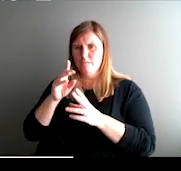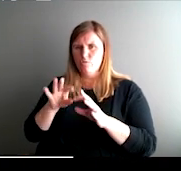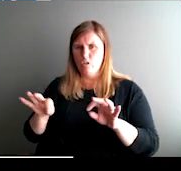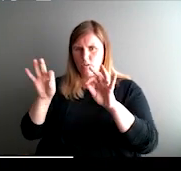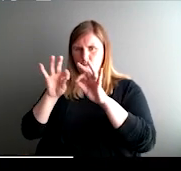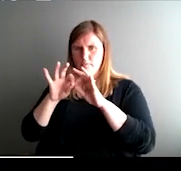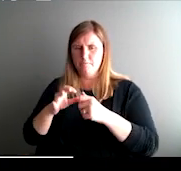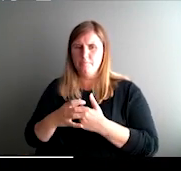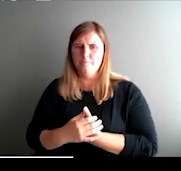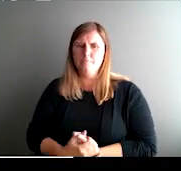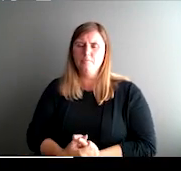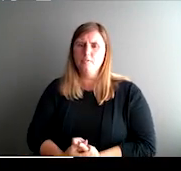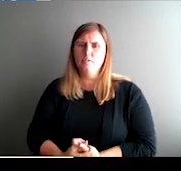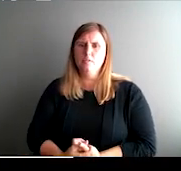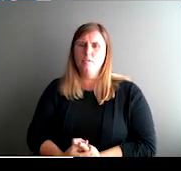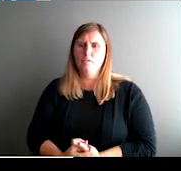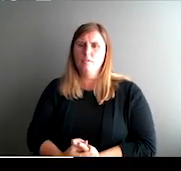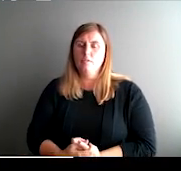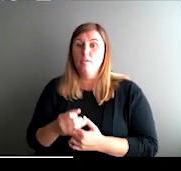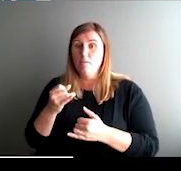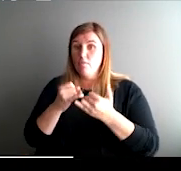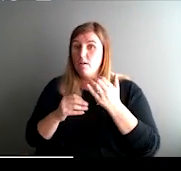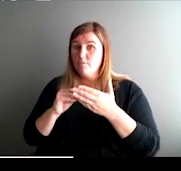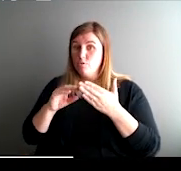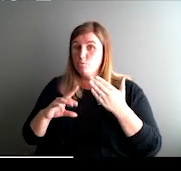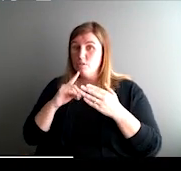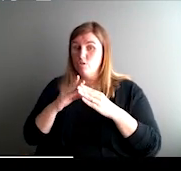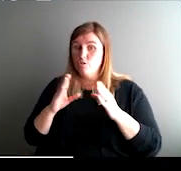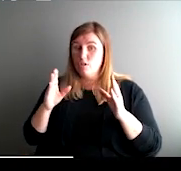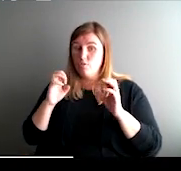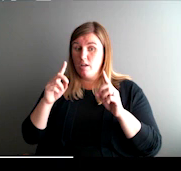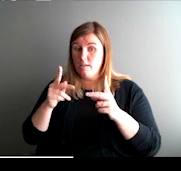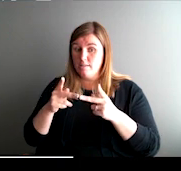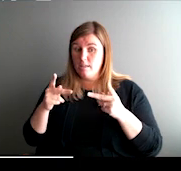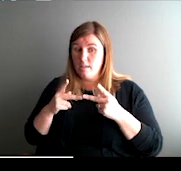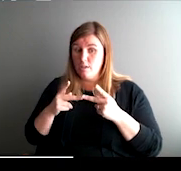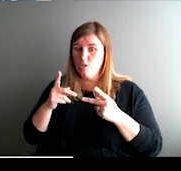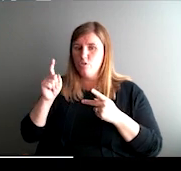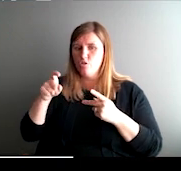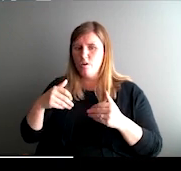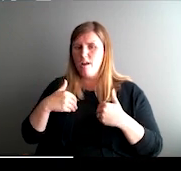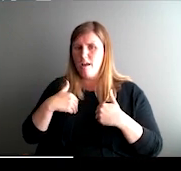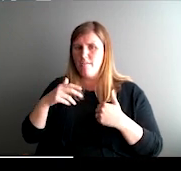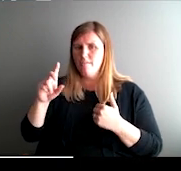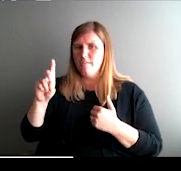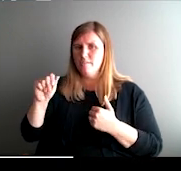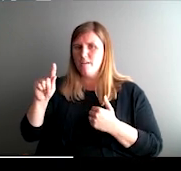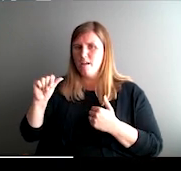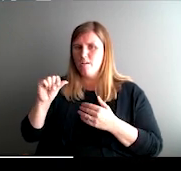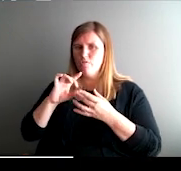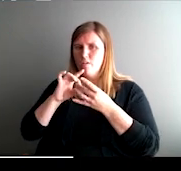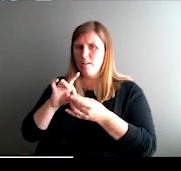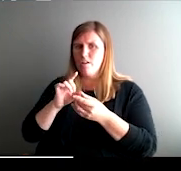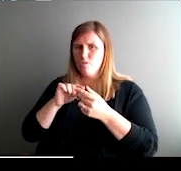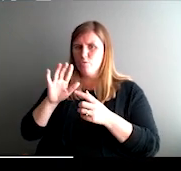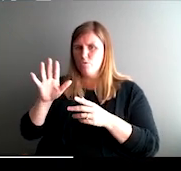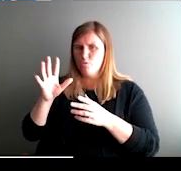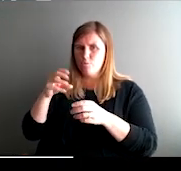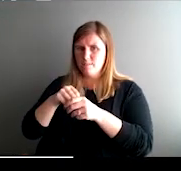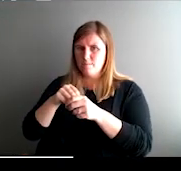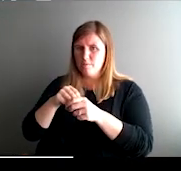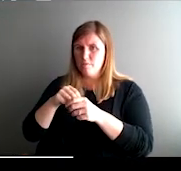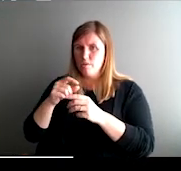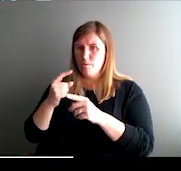critical. Finally, if students are in the gen ed setting, you should have data related to their